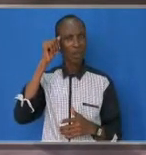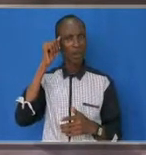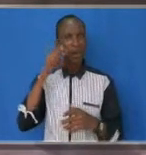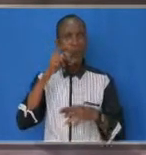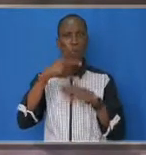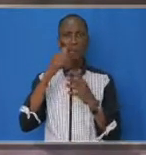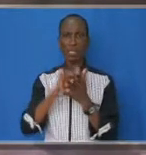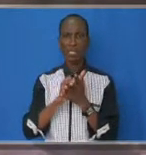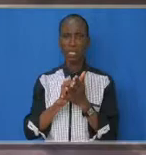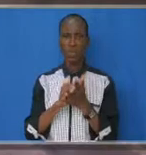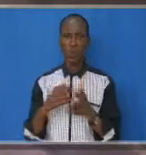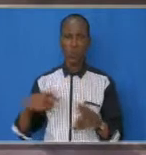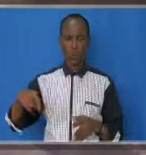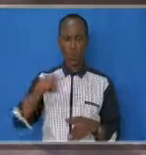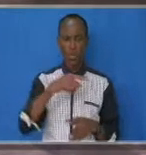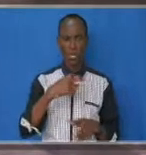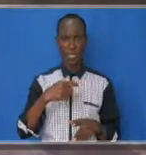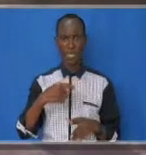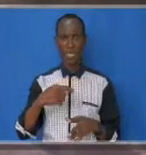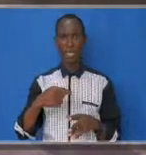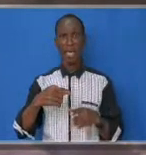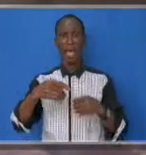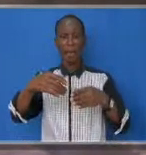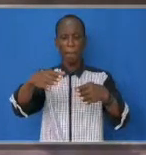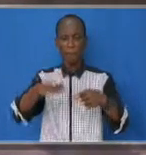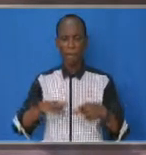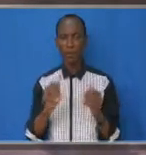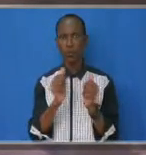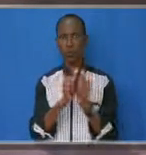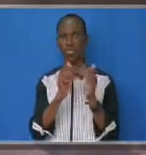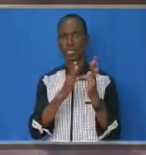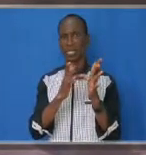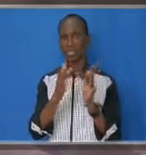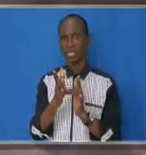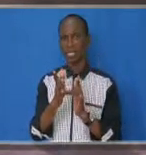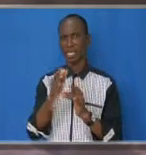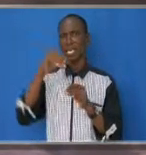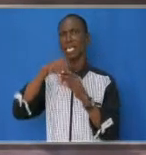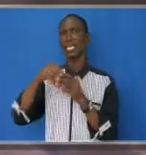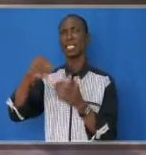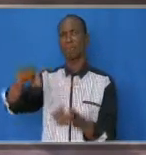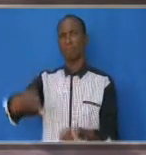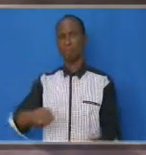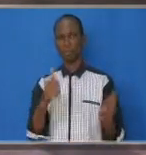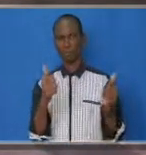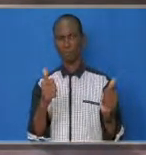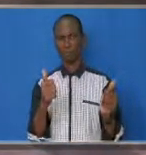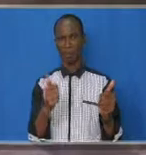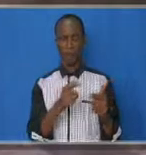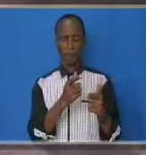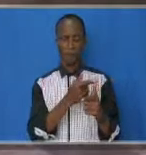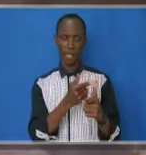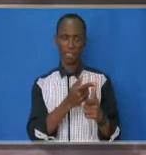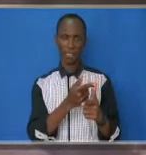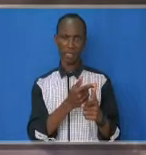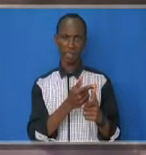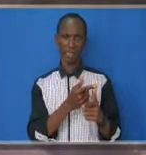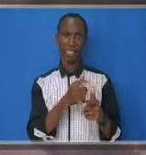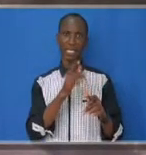otwe etwe mu se Paul na kuma mu ade ene ne mpa ibo a obo mani man